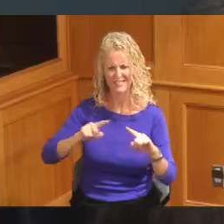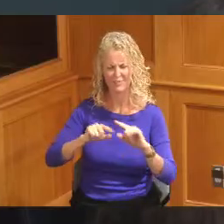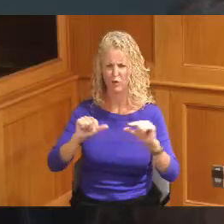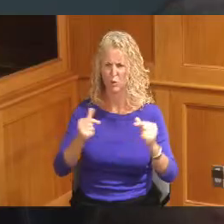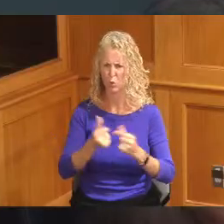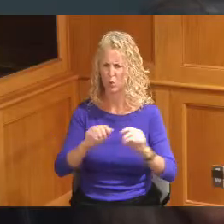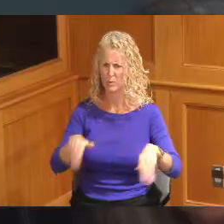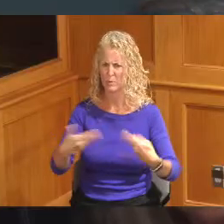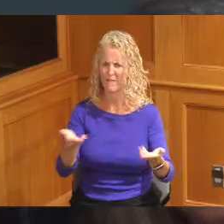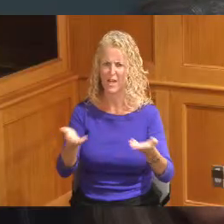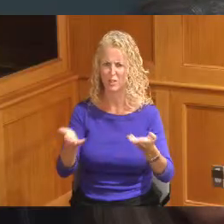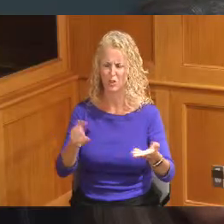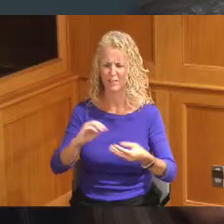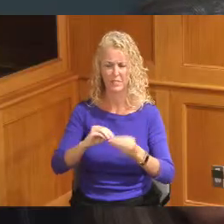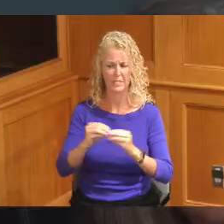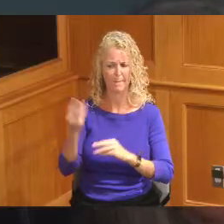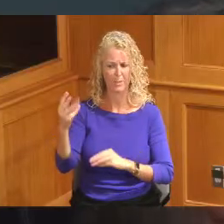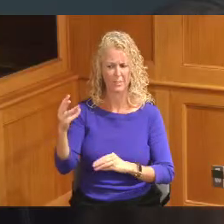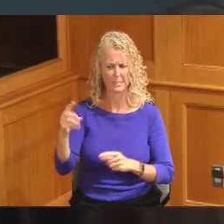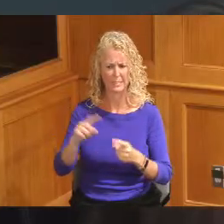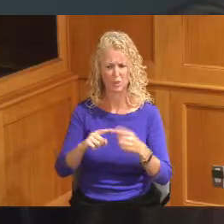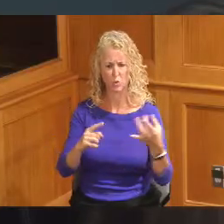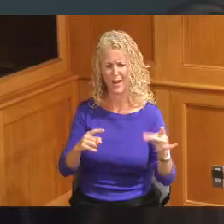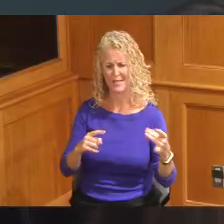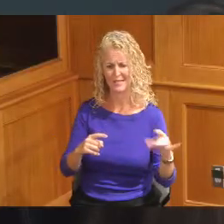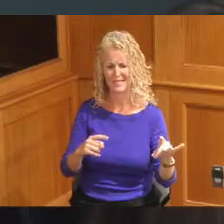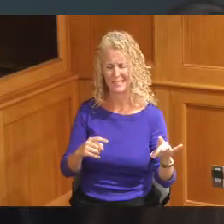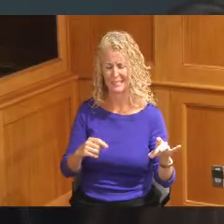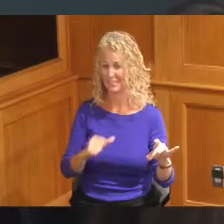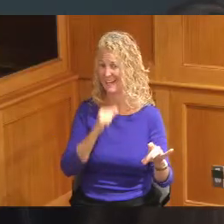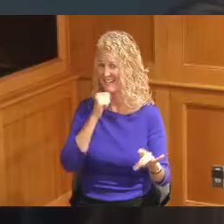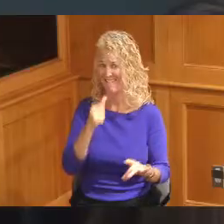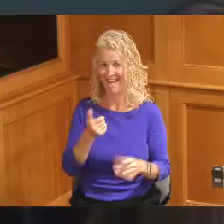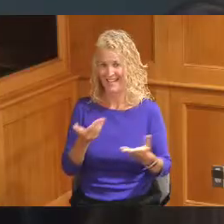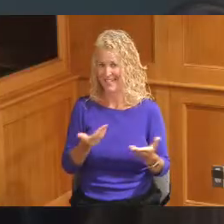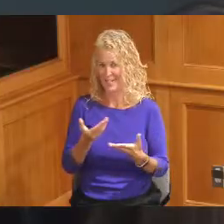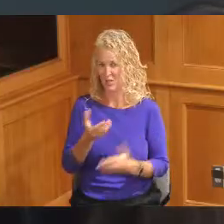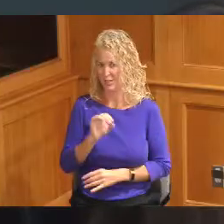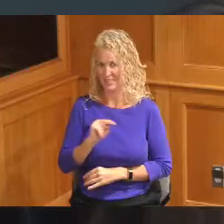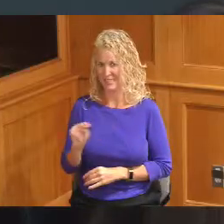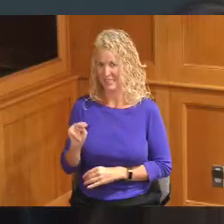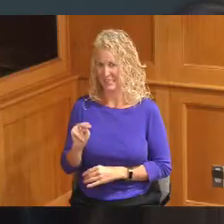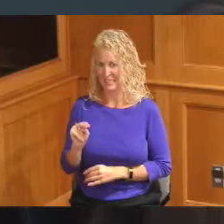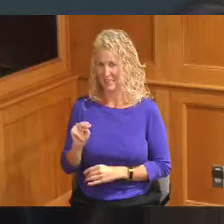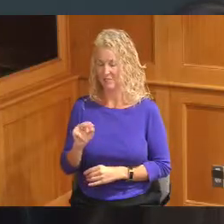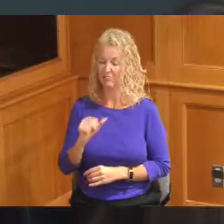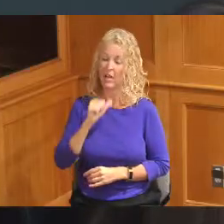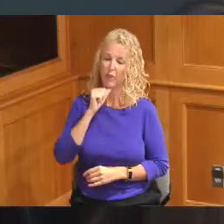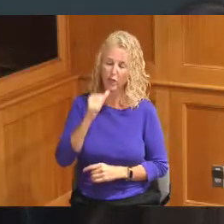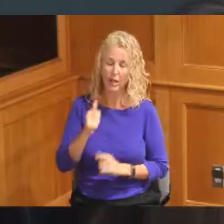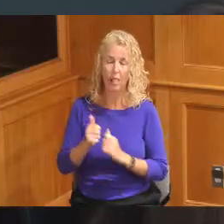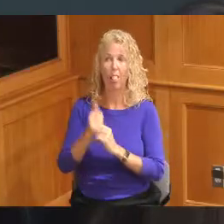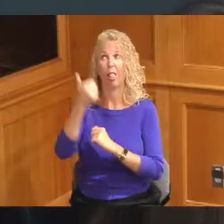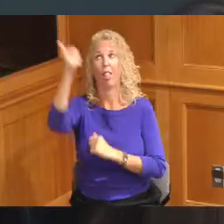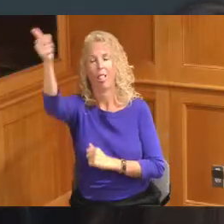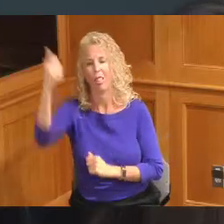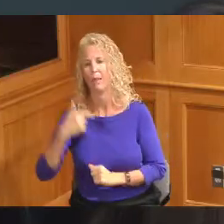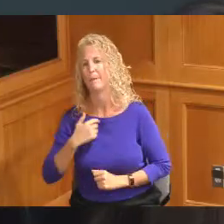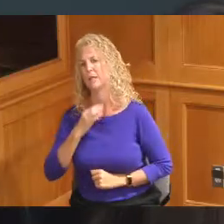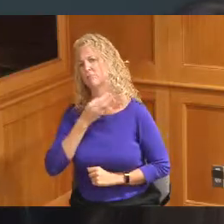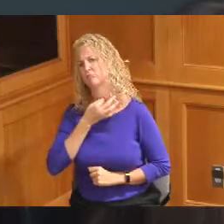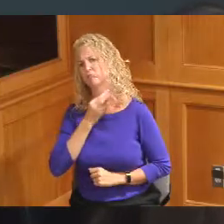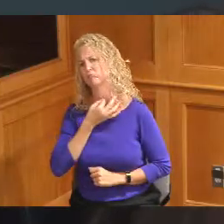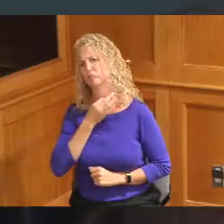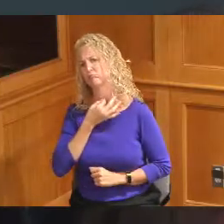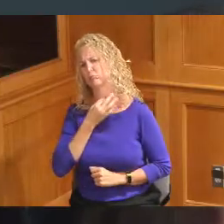And items 16 through 18 were not in Cincinnati. They were not that far away. But Yes. I was just wondering, is